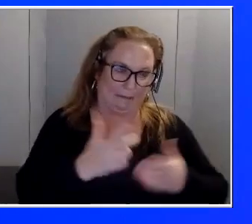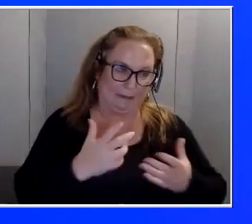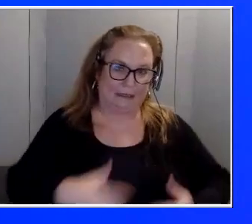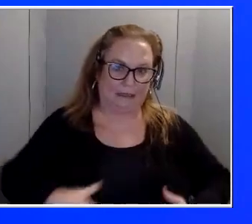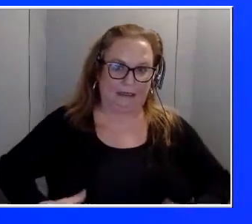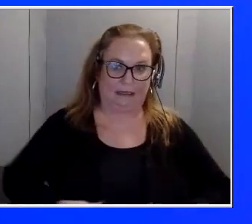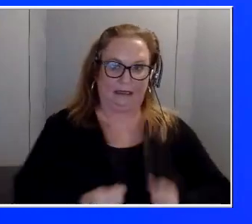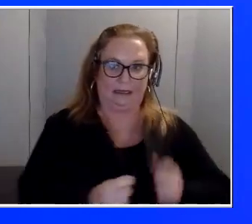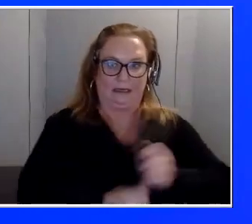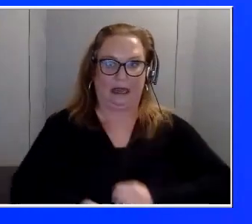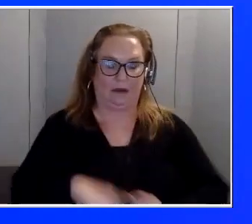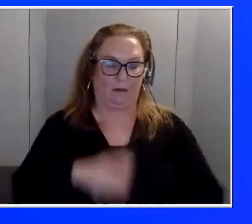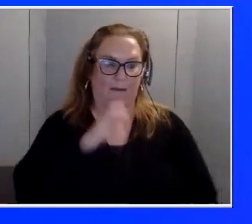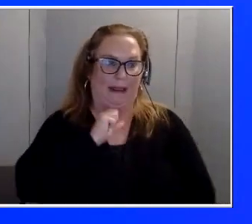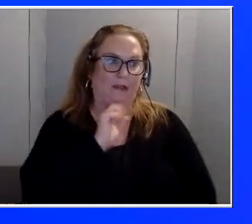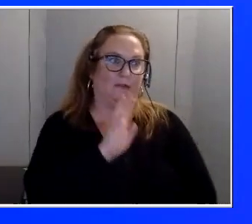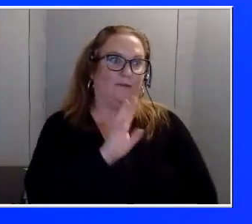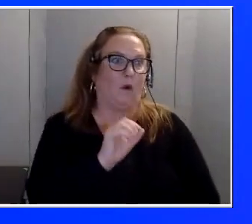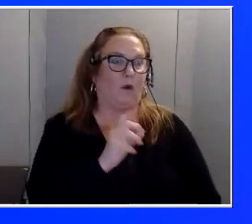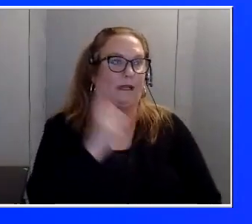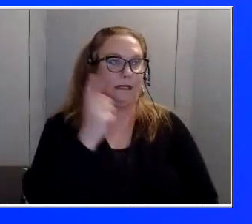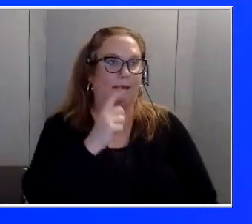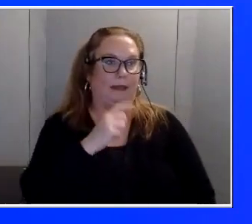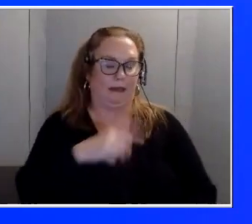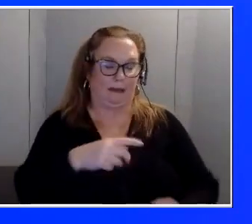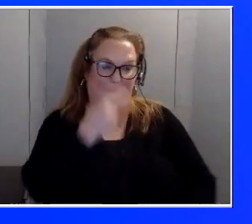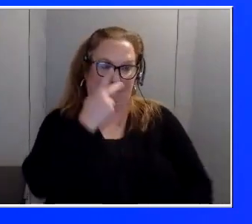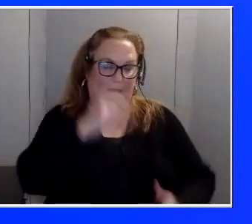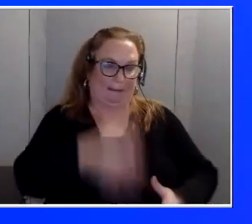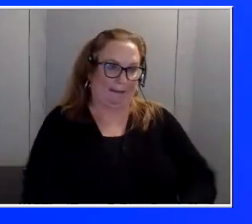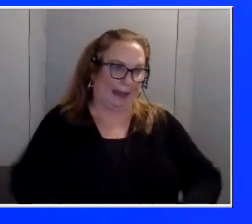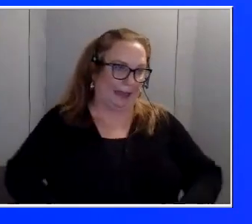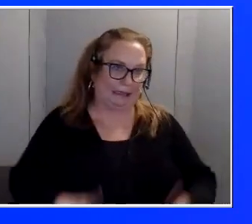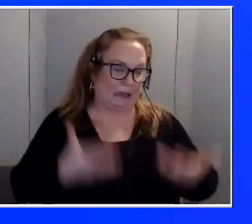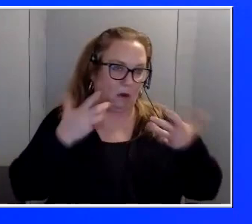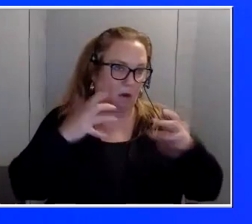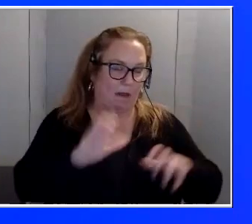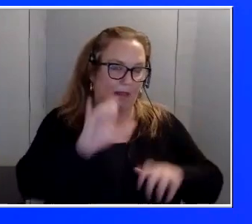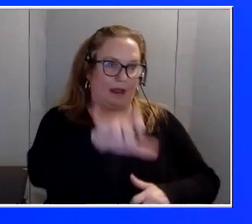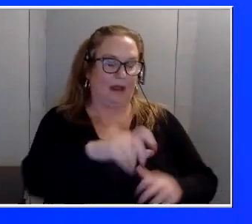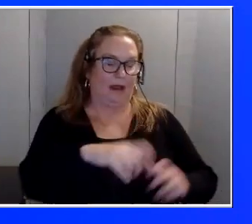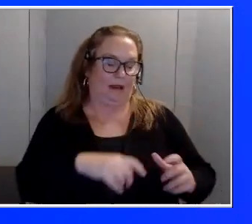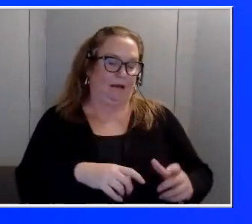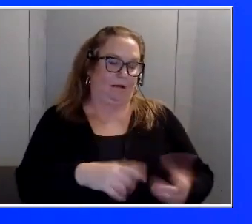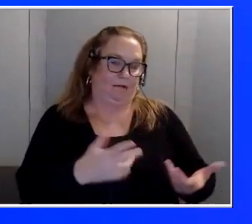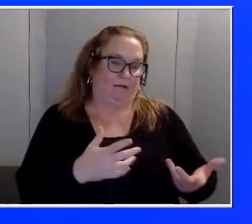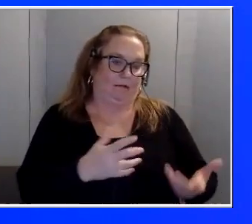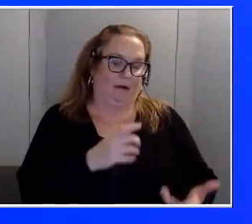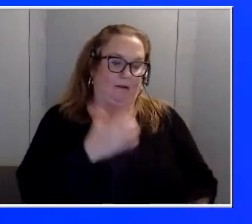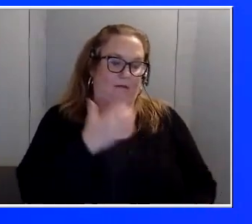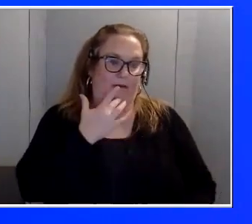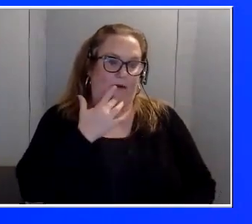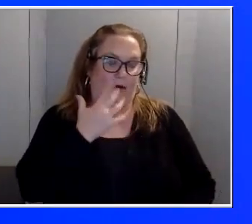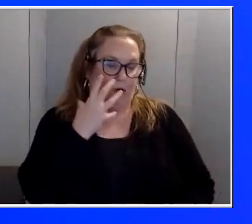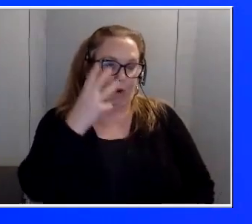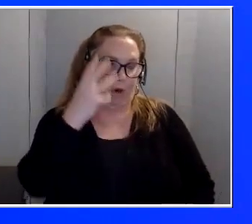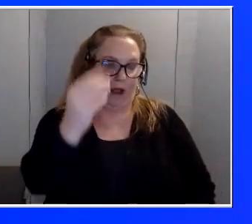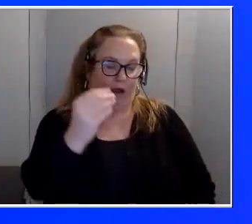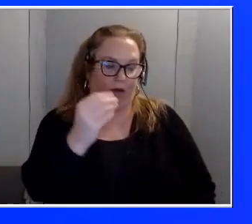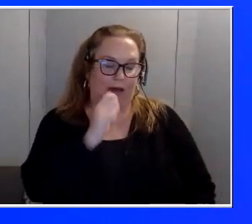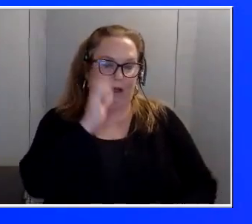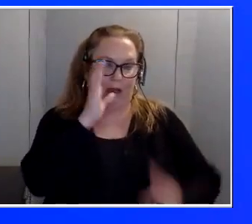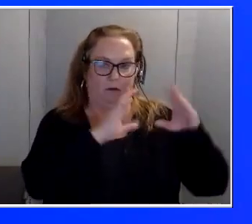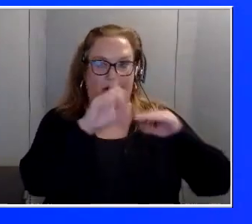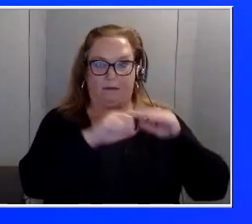be a 40-something-year-old peeing her pants. I would much rather be able to leave the house and not worry about